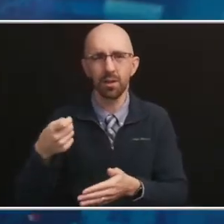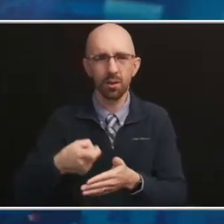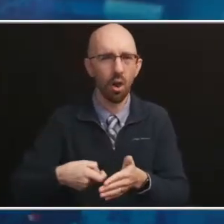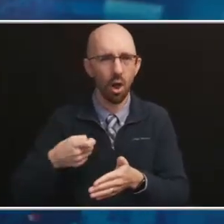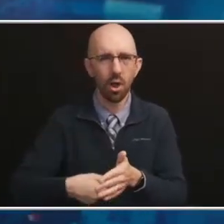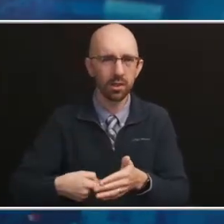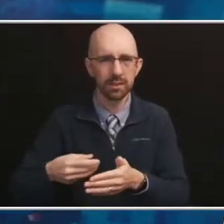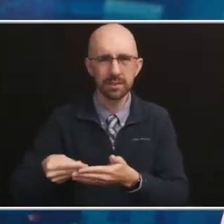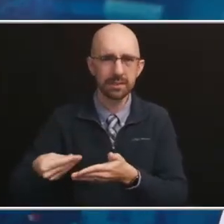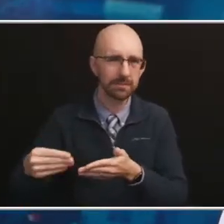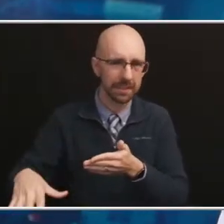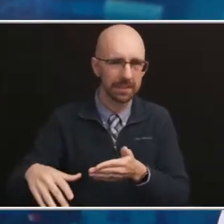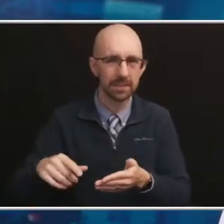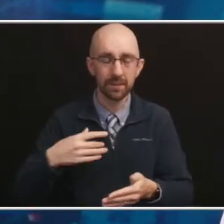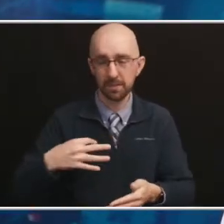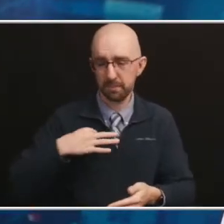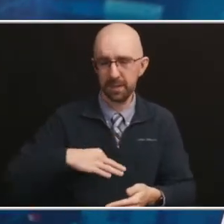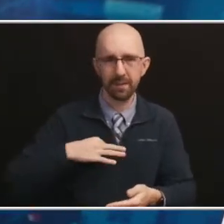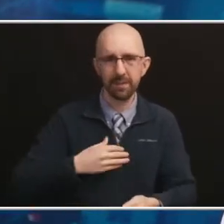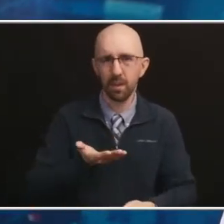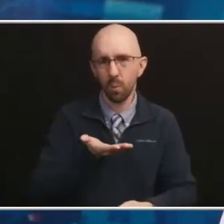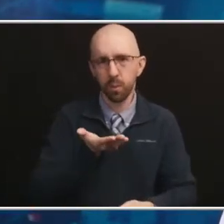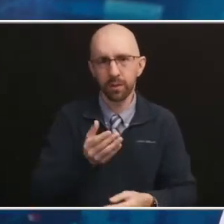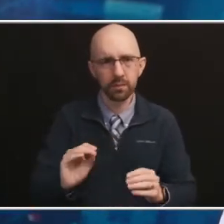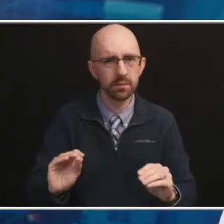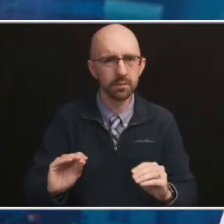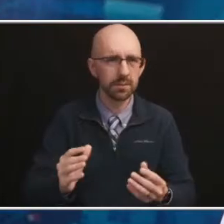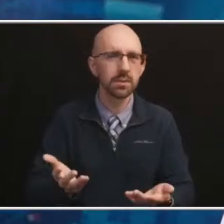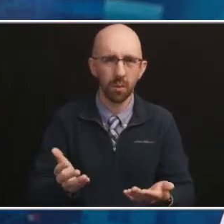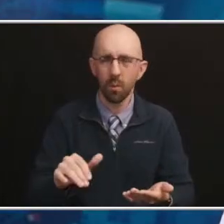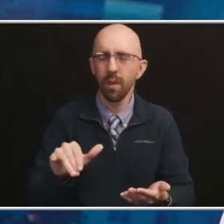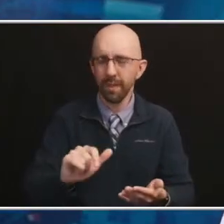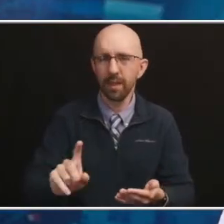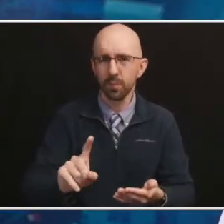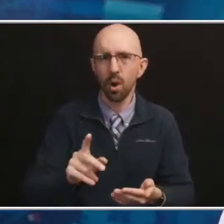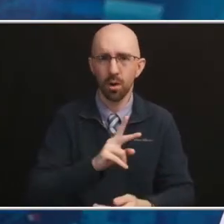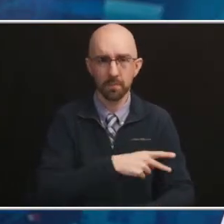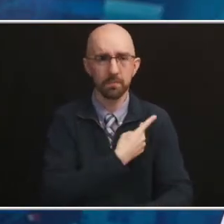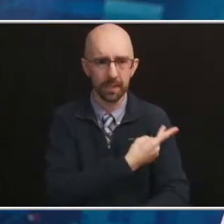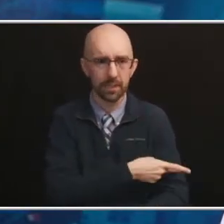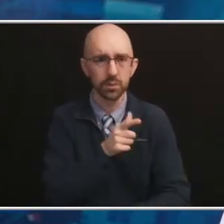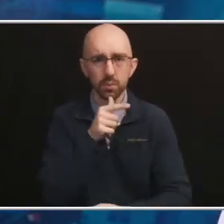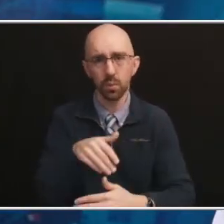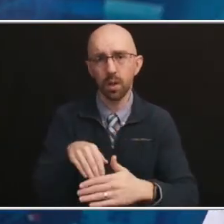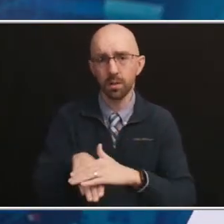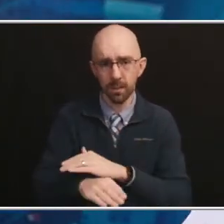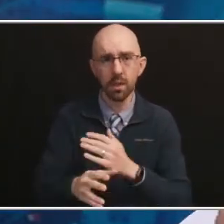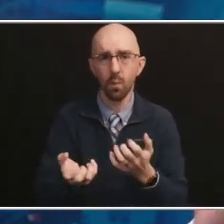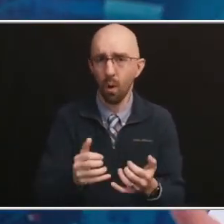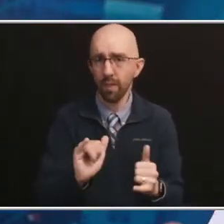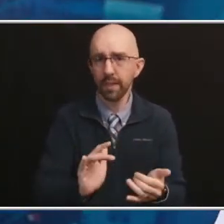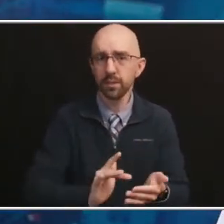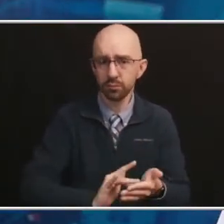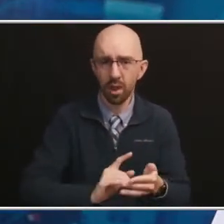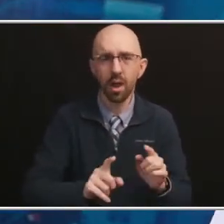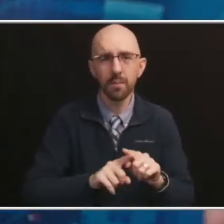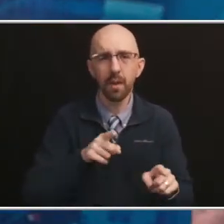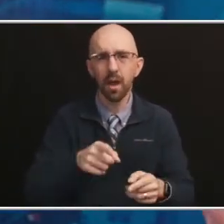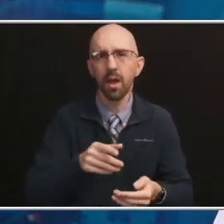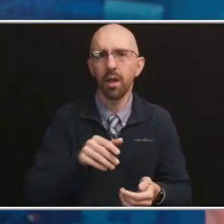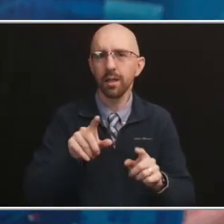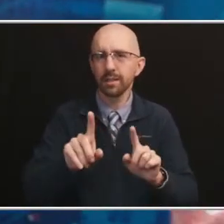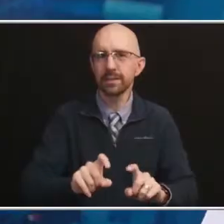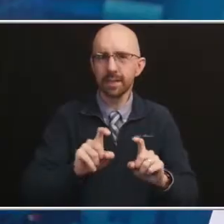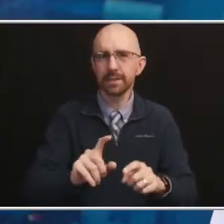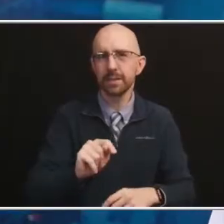without benefit. And so that's where there are patients who come in and really want this drug, but they're testing a little too